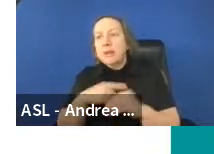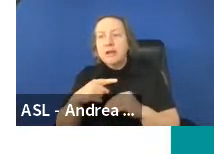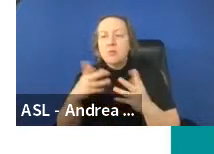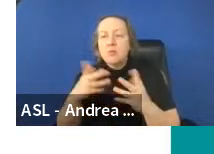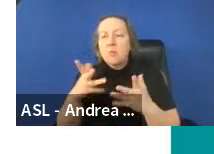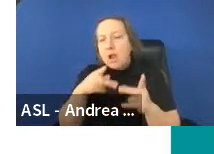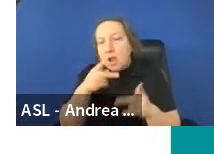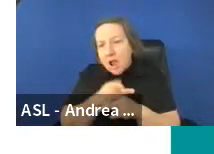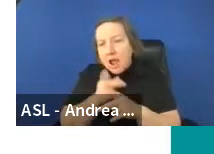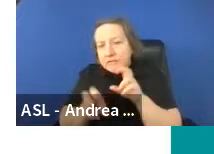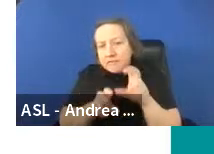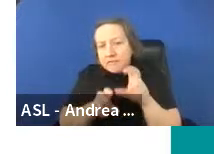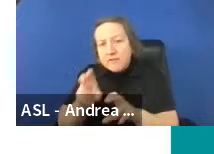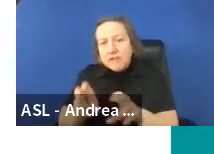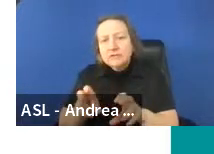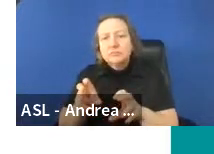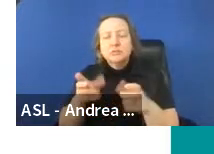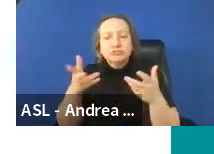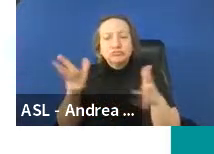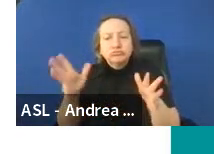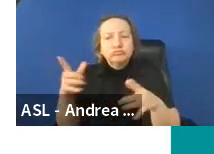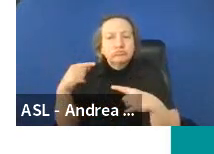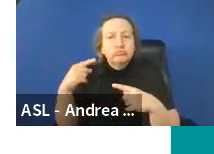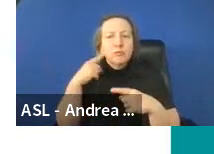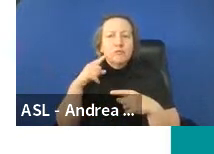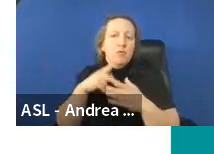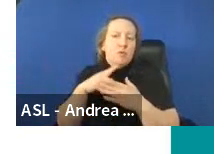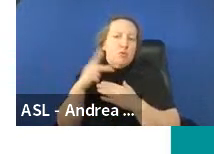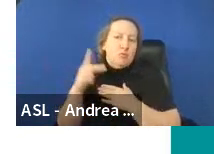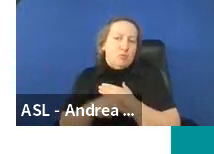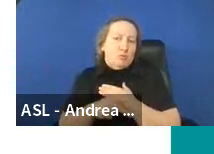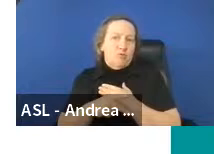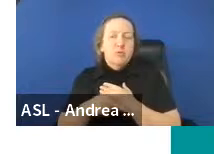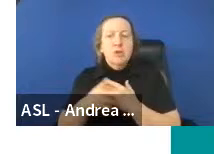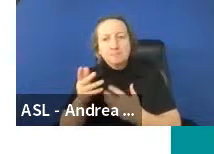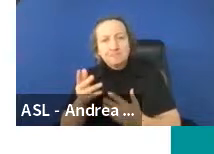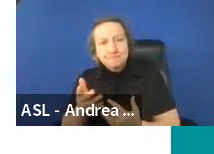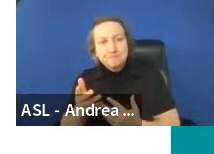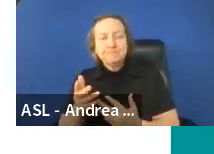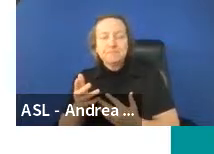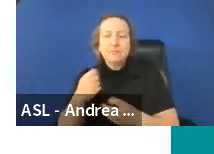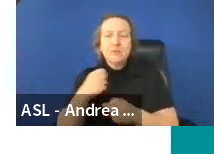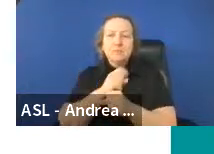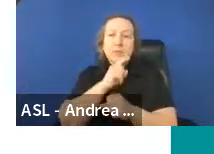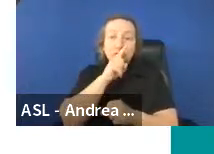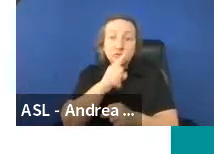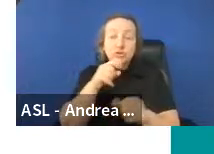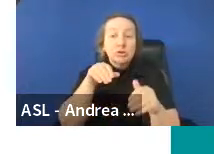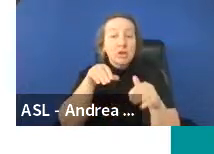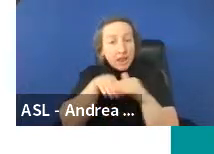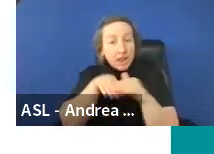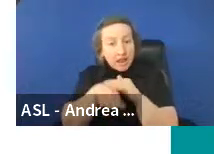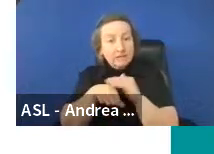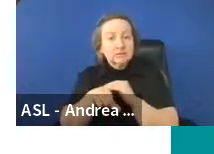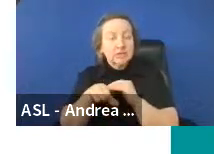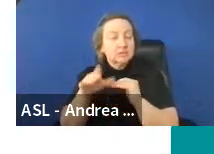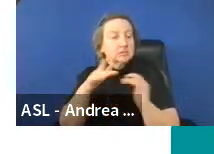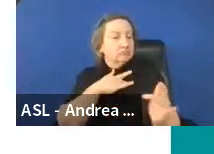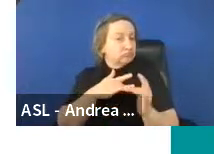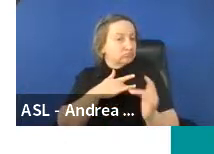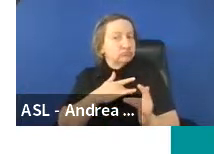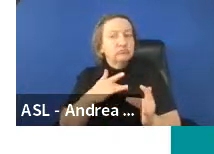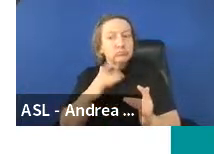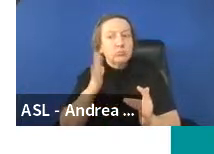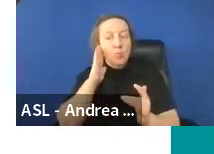of investments have we made thus far as a program to make sure that accessibility concerns